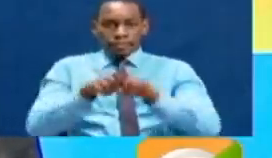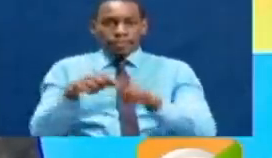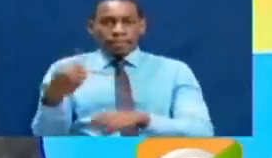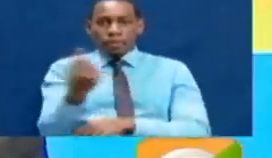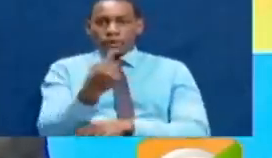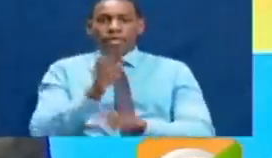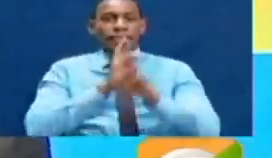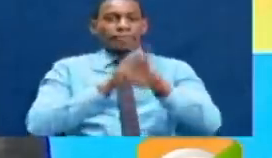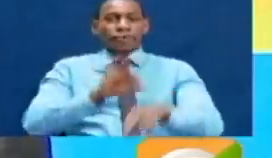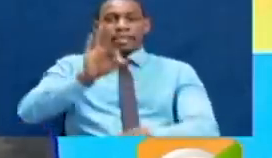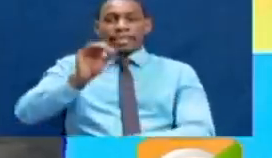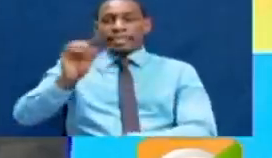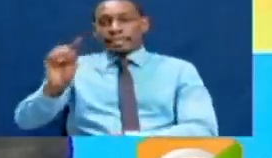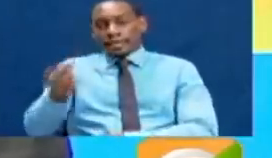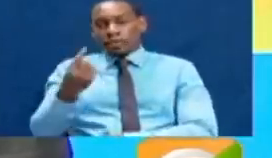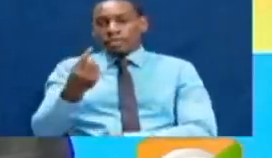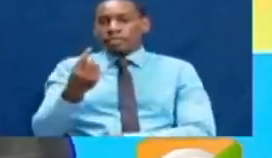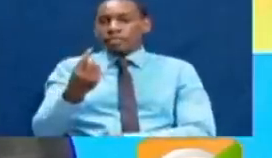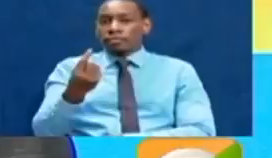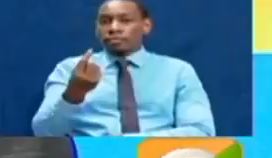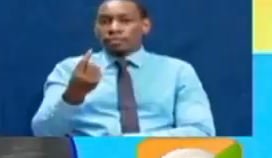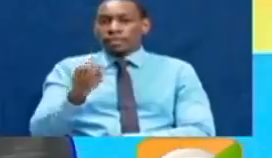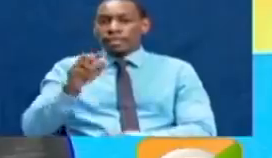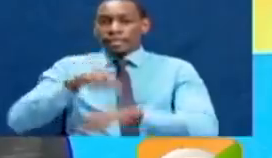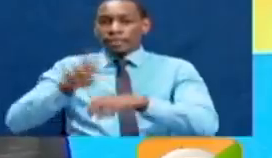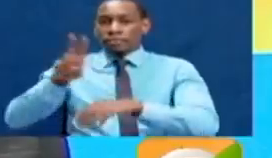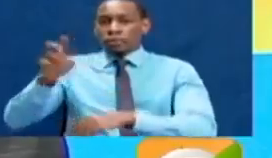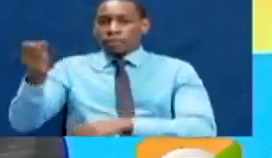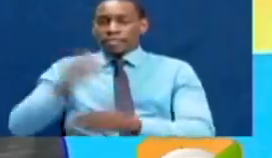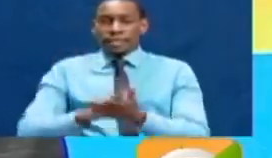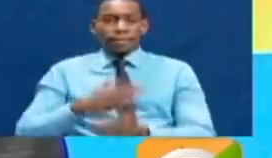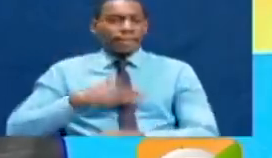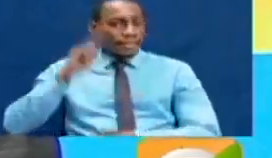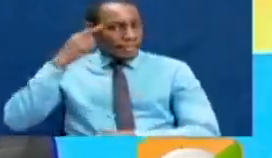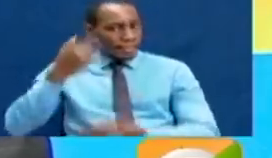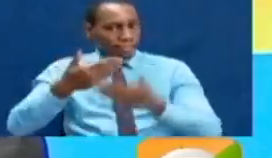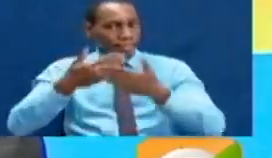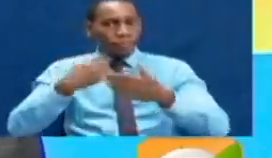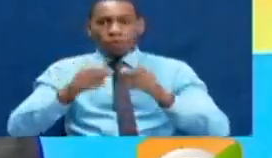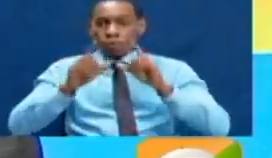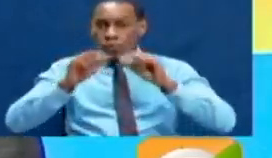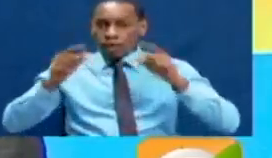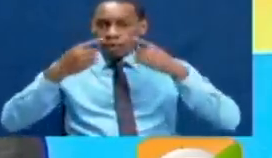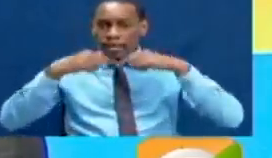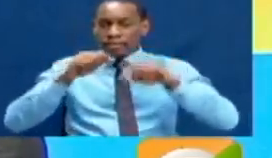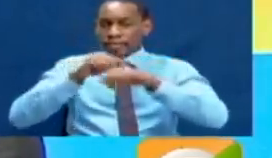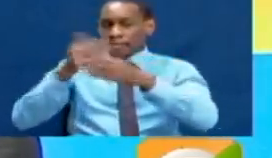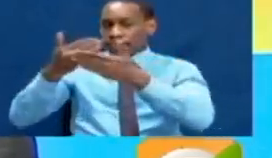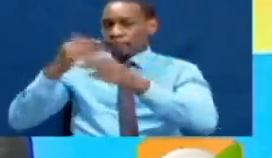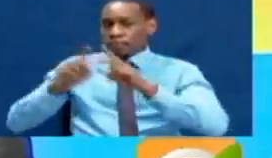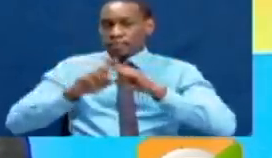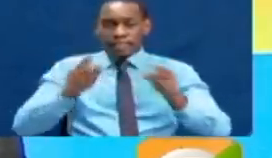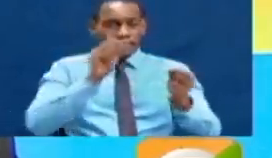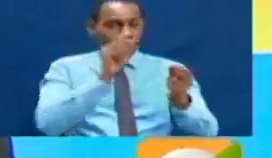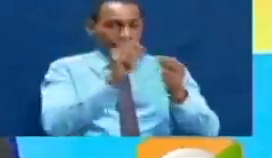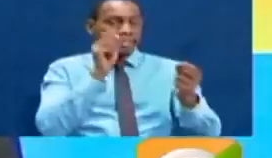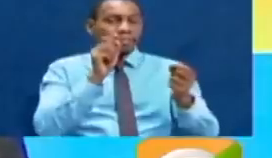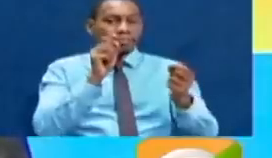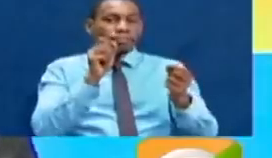only 30,000 in 2 months' time? I think I had said that. Initially, when we started